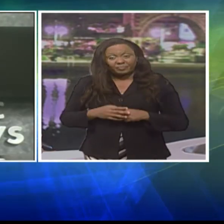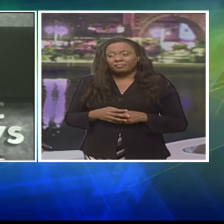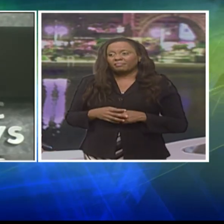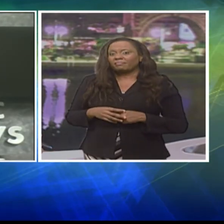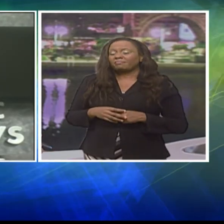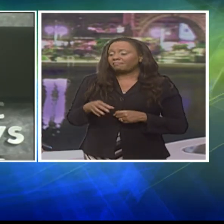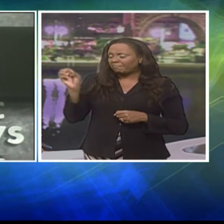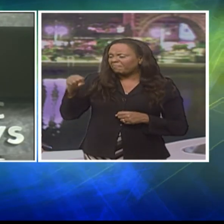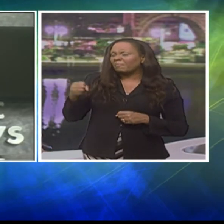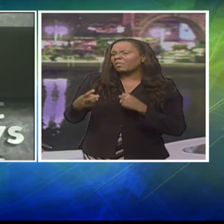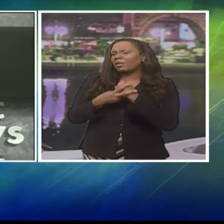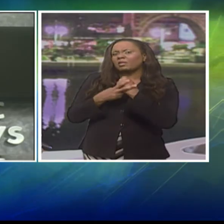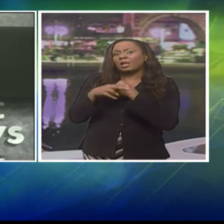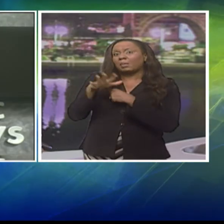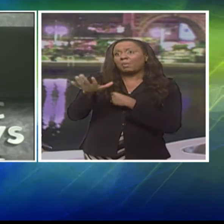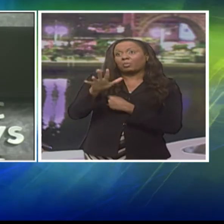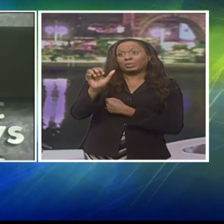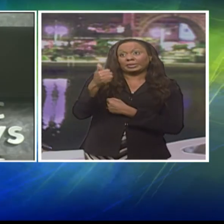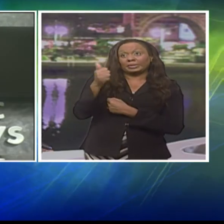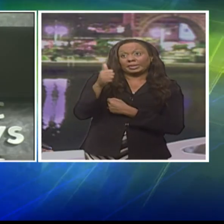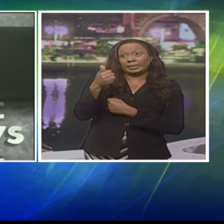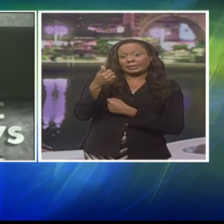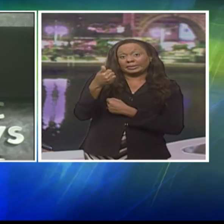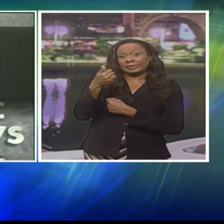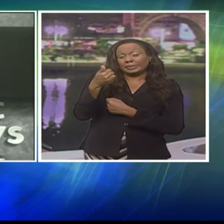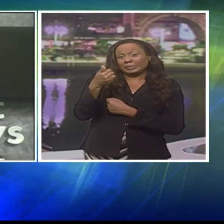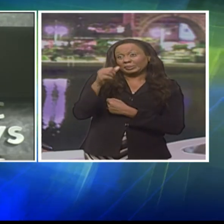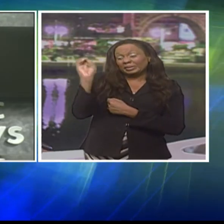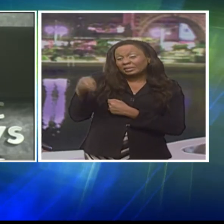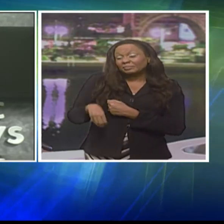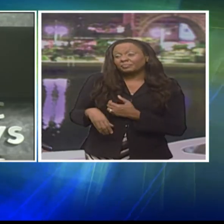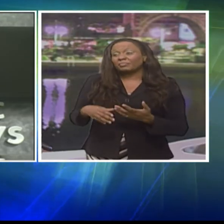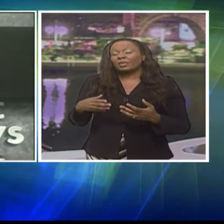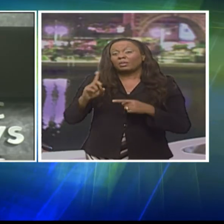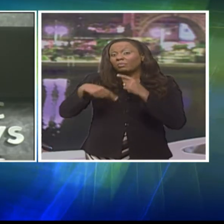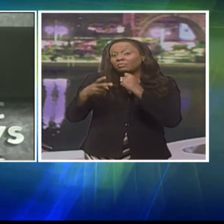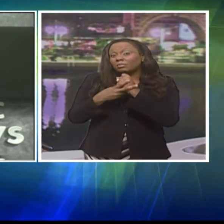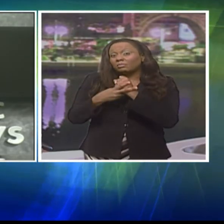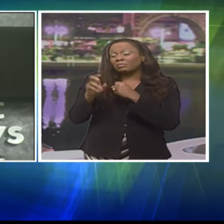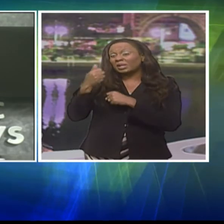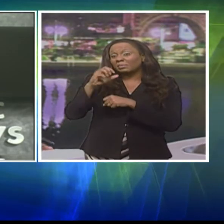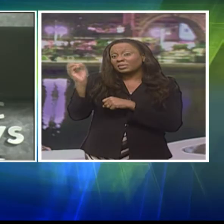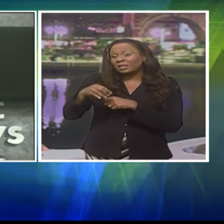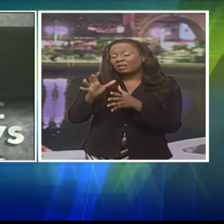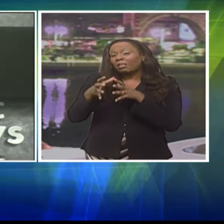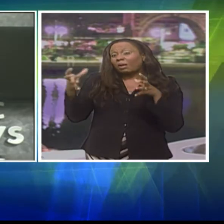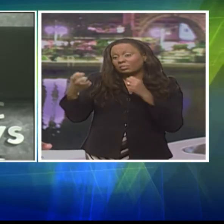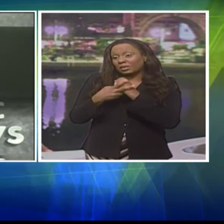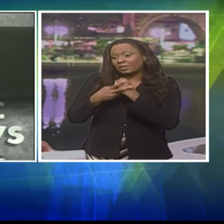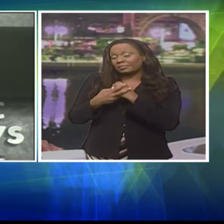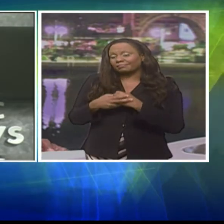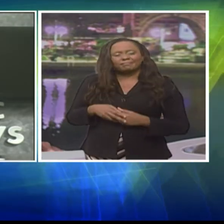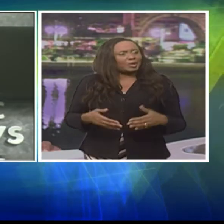our operations are very intensive, energy intensive. So when you're saving 10%, you're saving a lot of money. Okay, well, thank you very much,